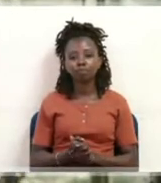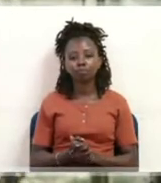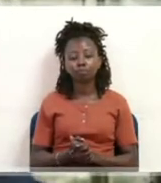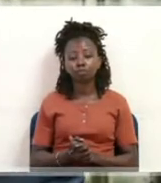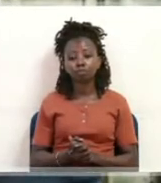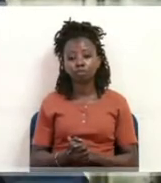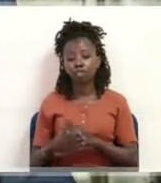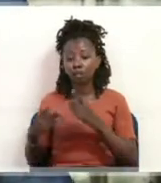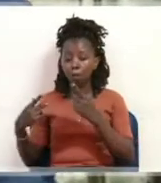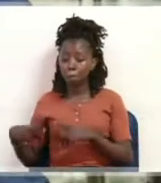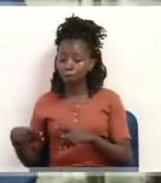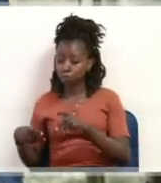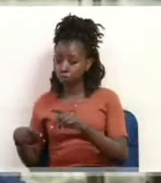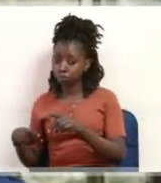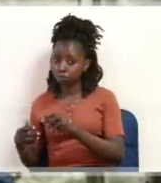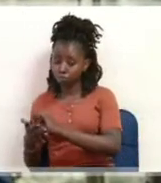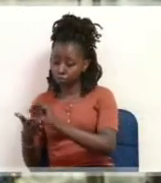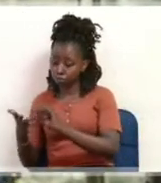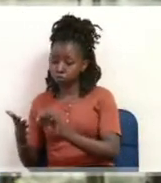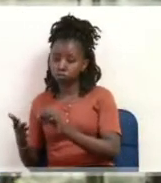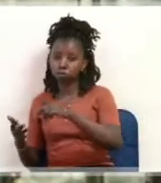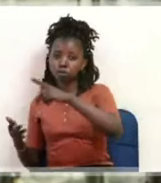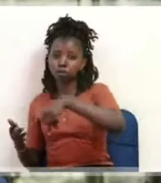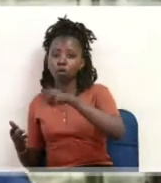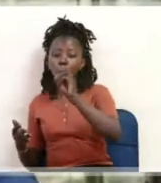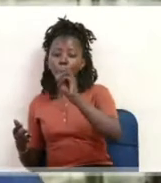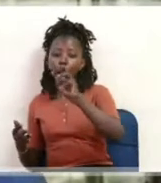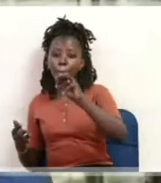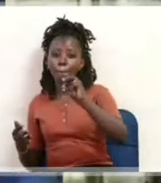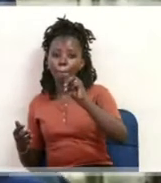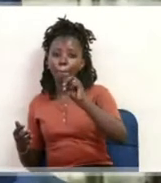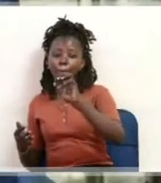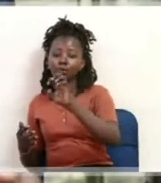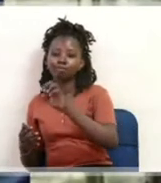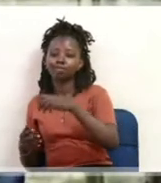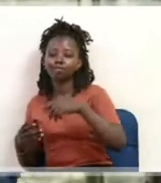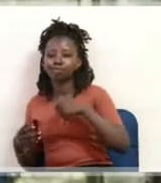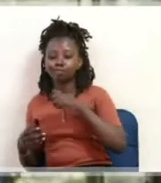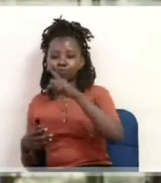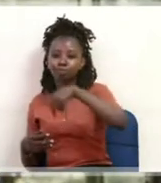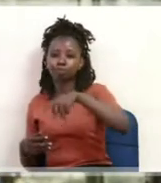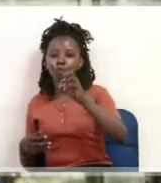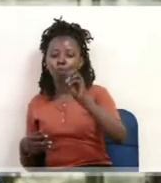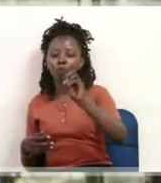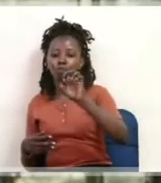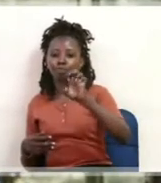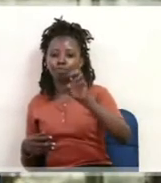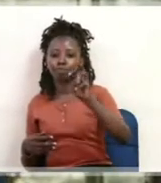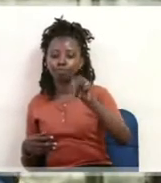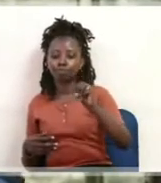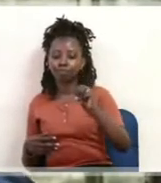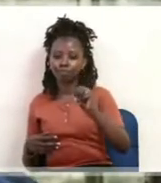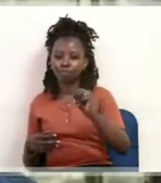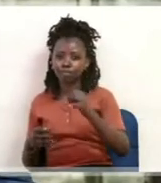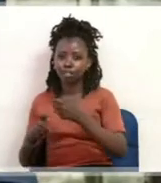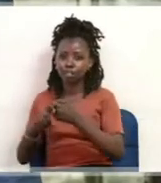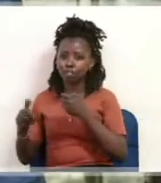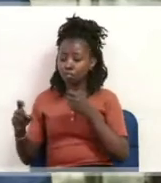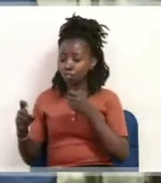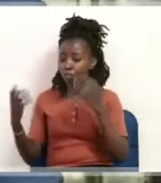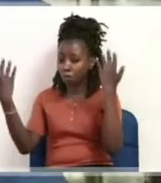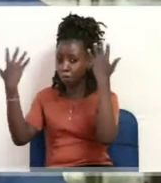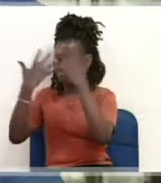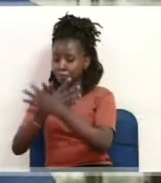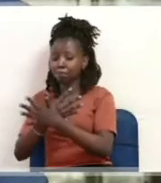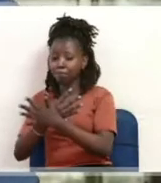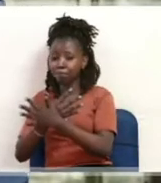Somebody wrote a poem and it goes like this. Out of the night that covers me, black